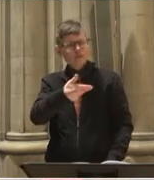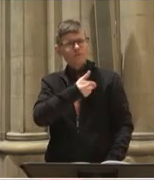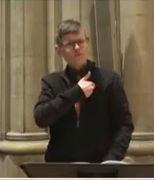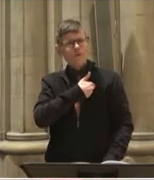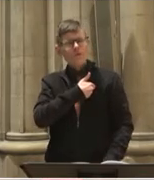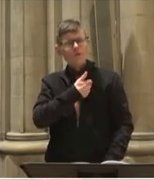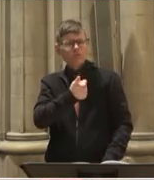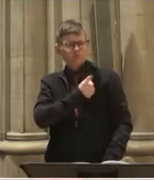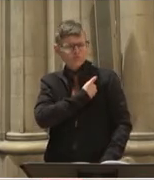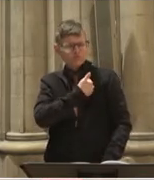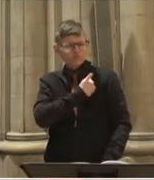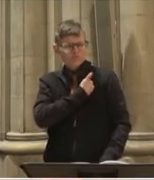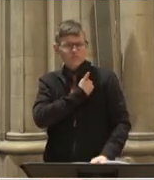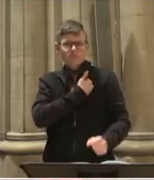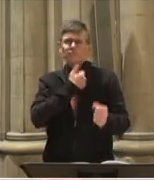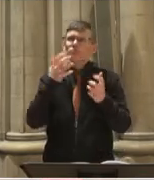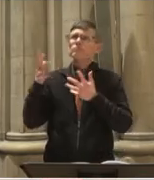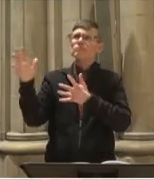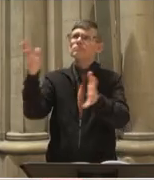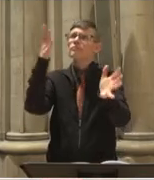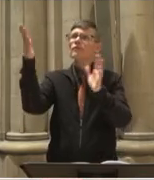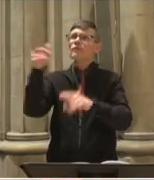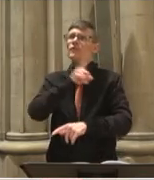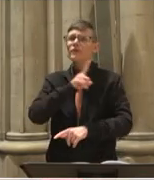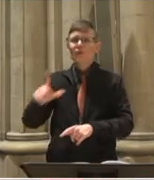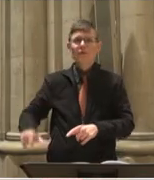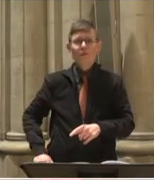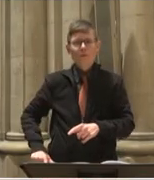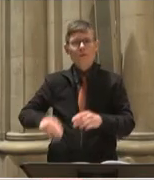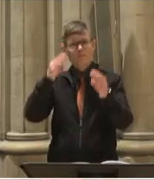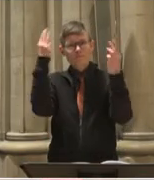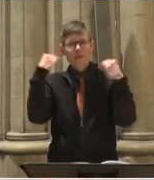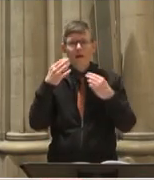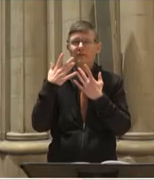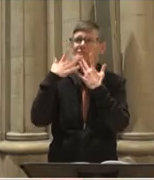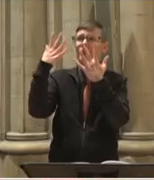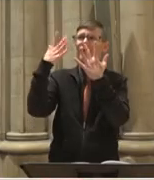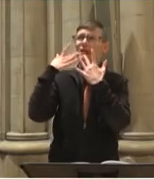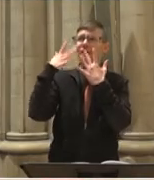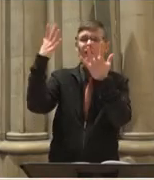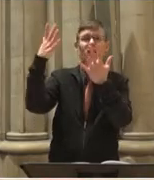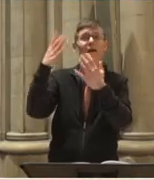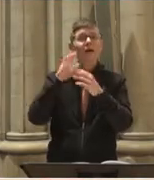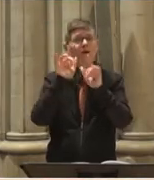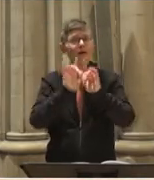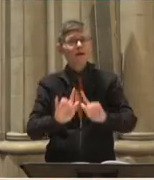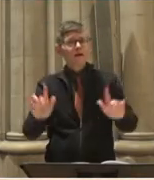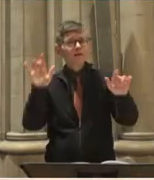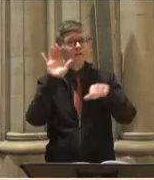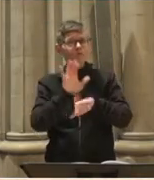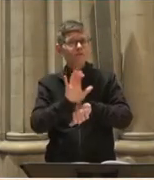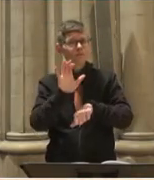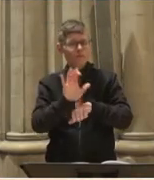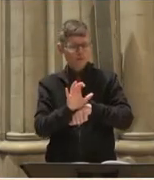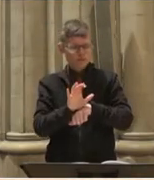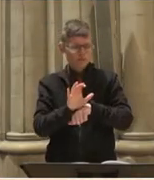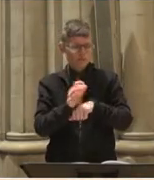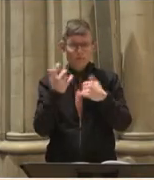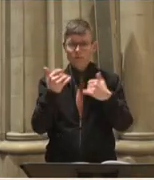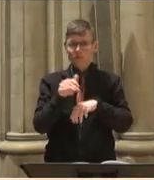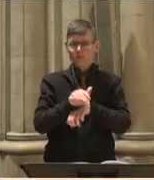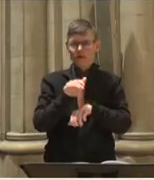doth magnify the Lord, Mary sang. Cathedral Church, on this